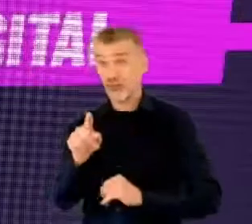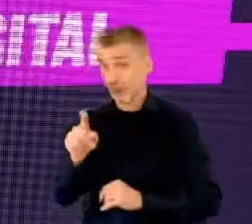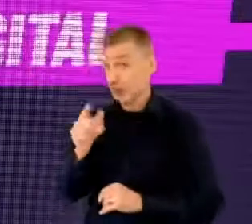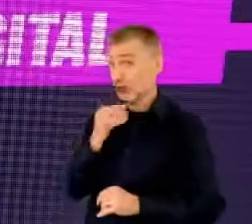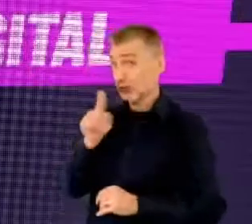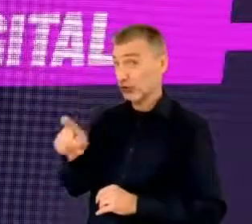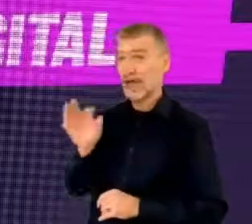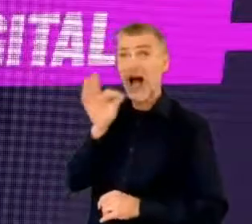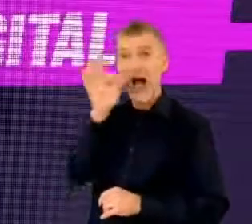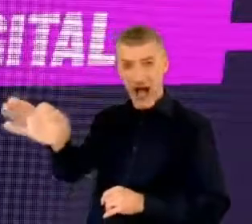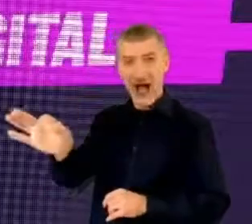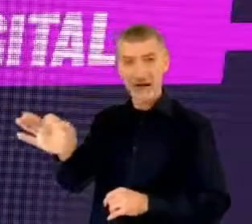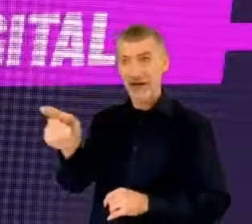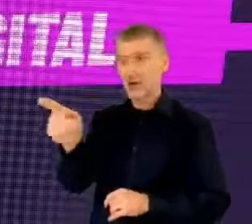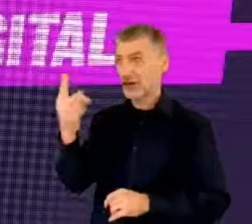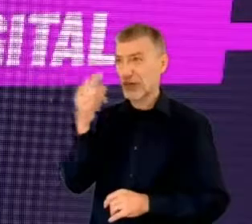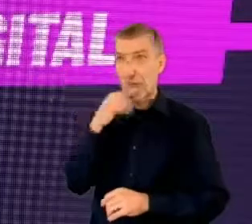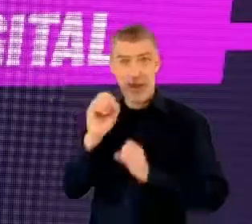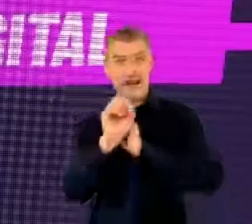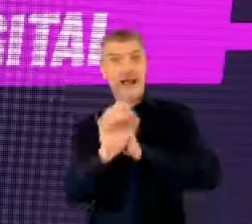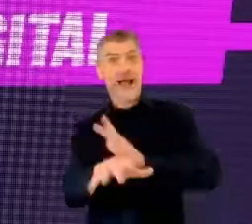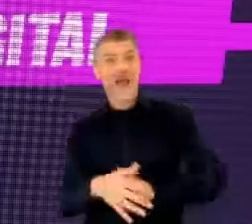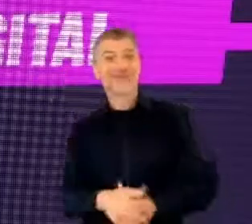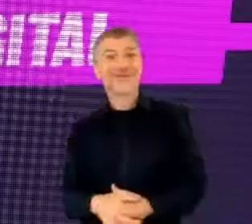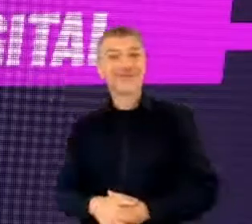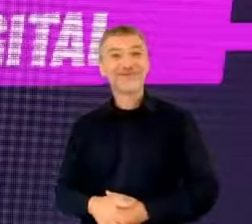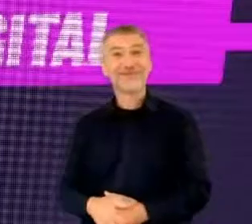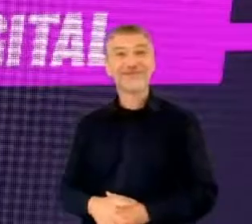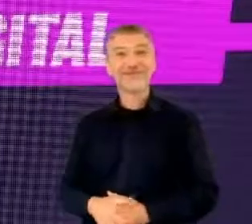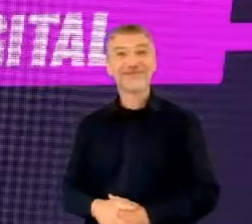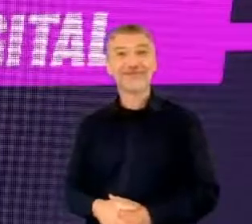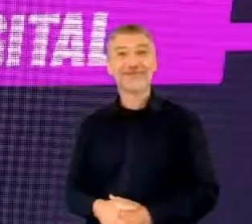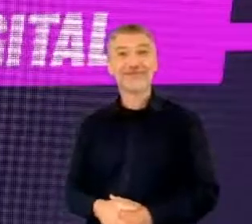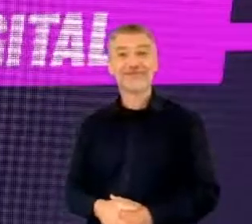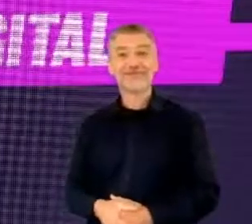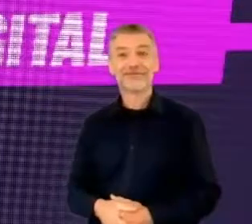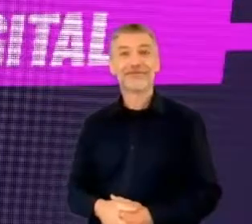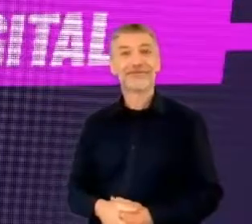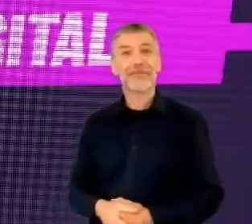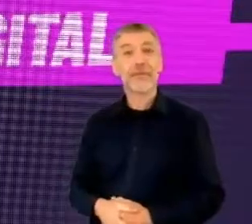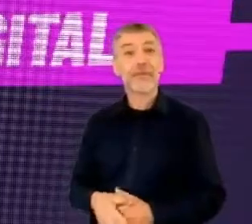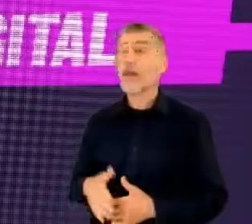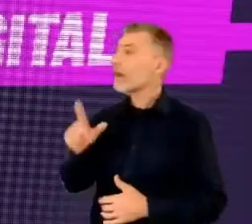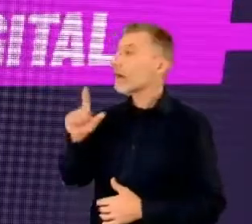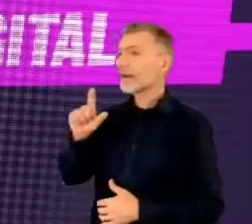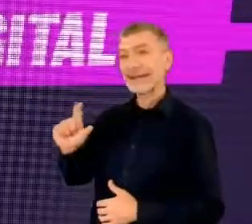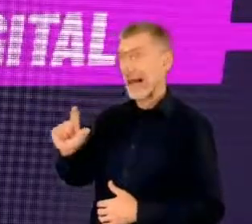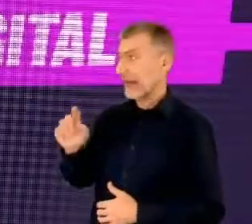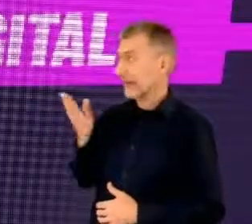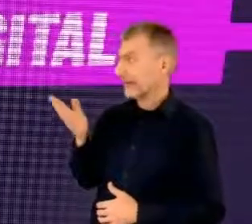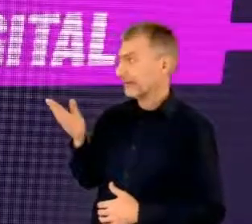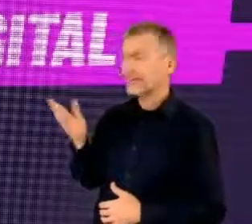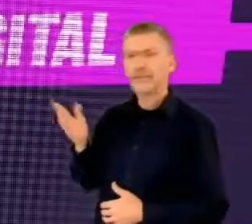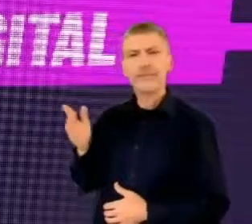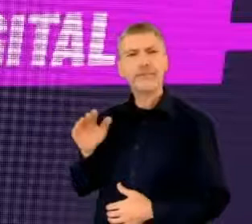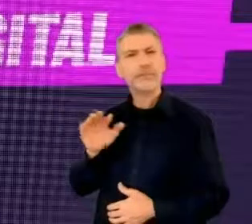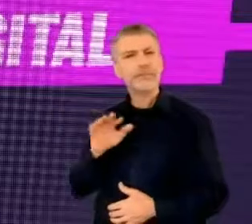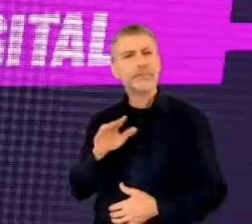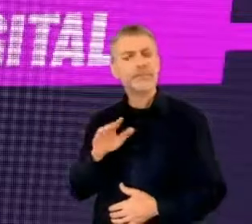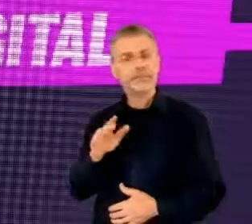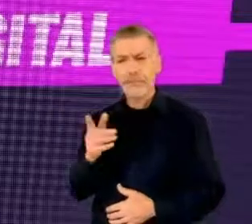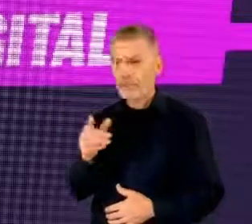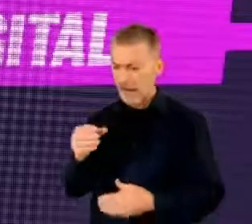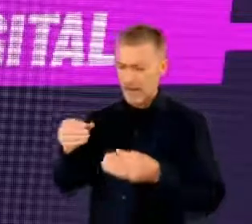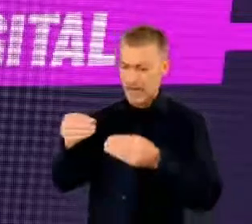ask. Never be afraid to ask. So, Celine, is there actually a replacement for plastic that